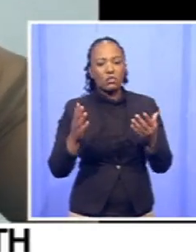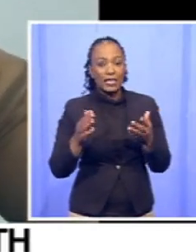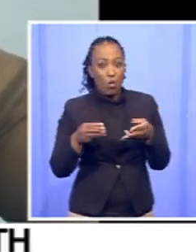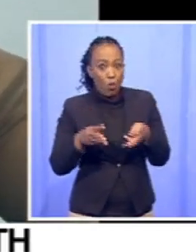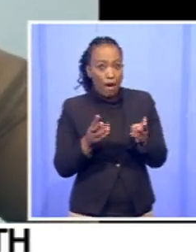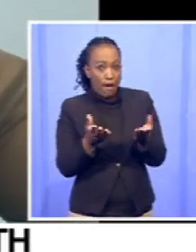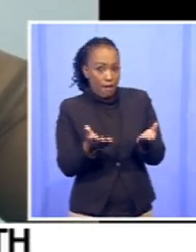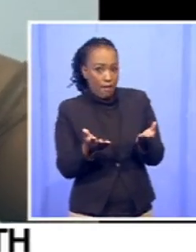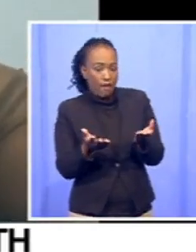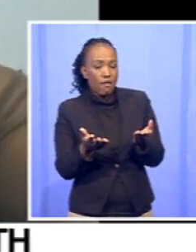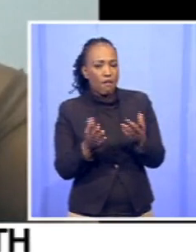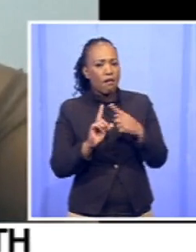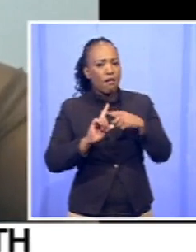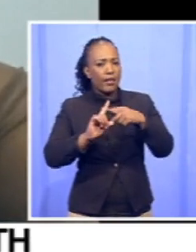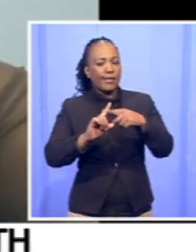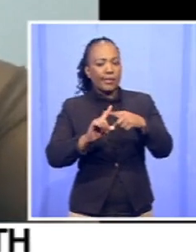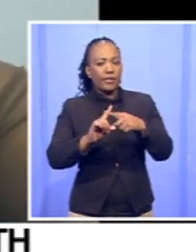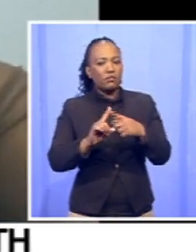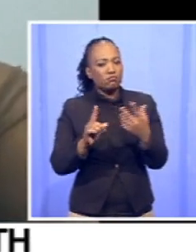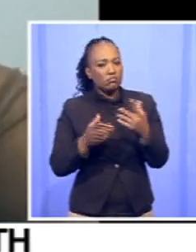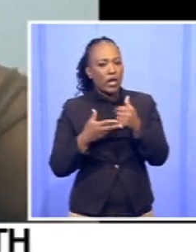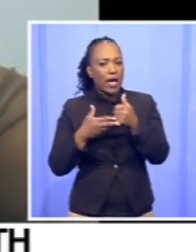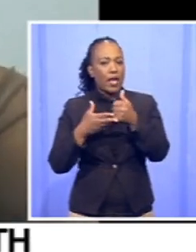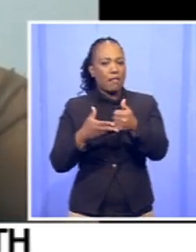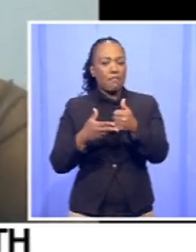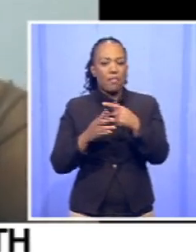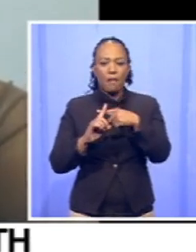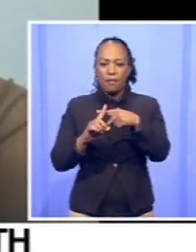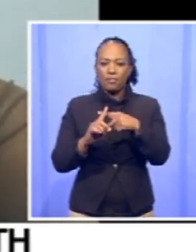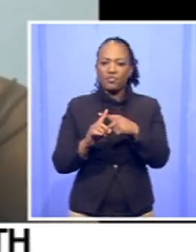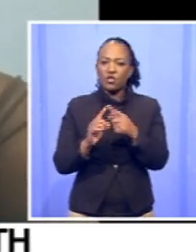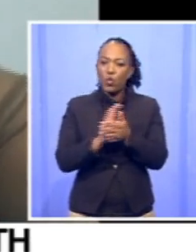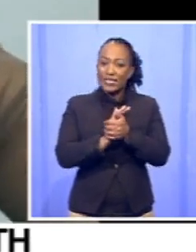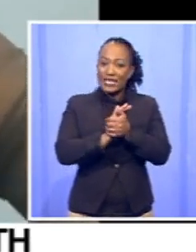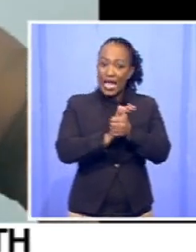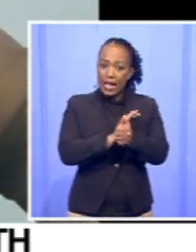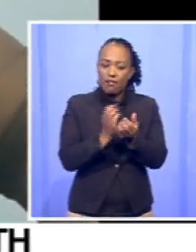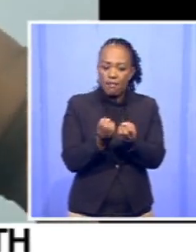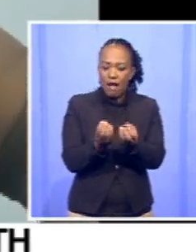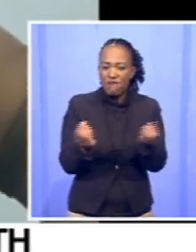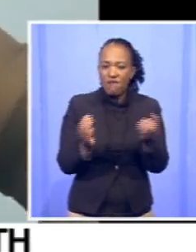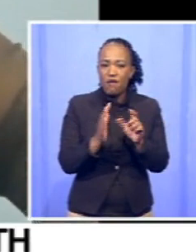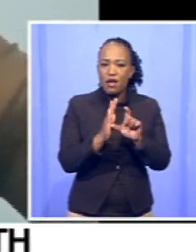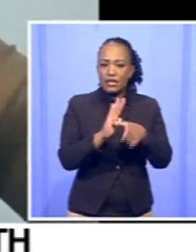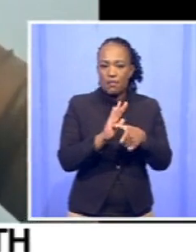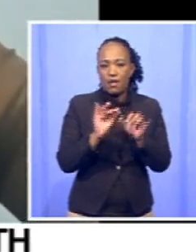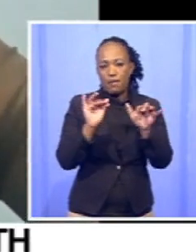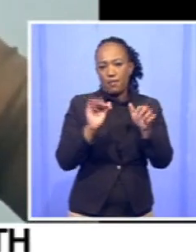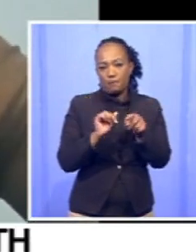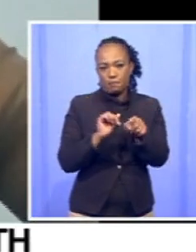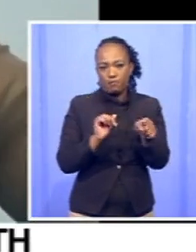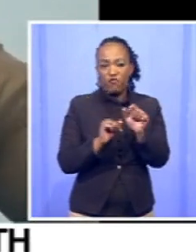way, they are positively contributing to, upskilling people with disabilities, which hopefully will down trickle into the